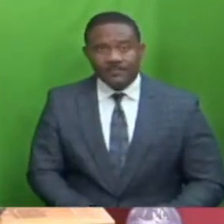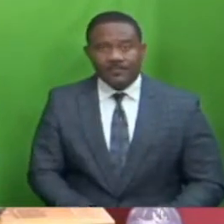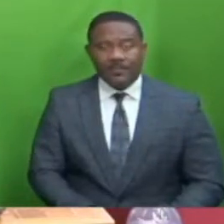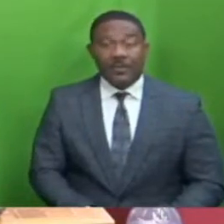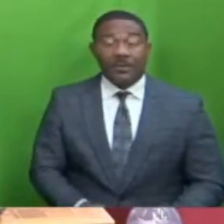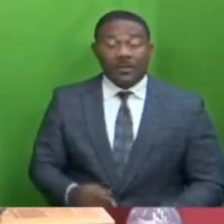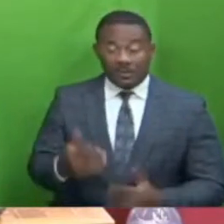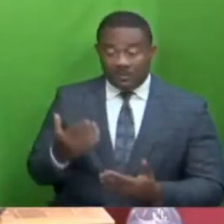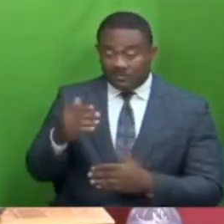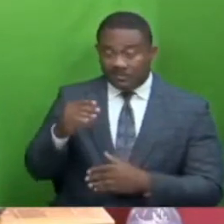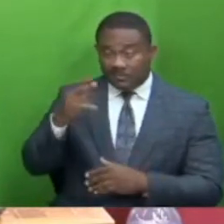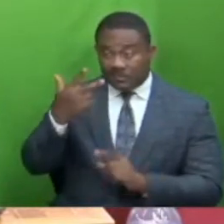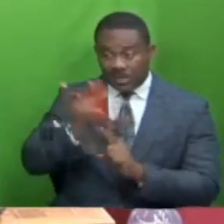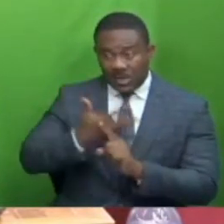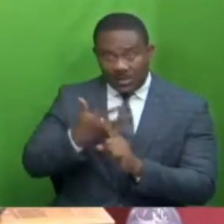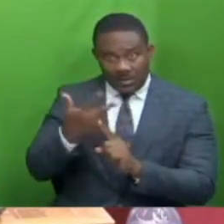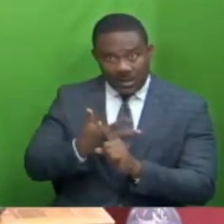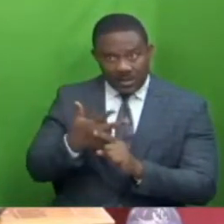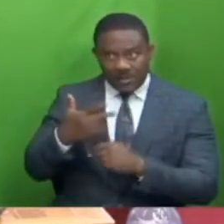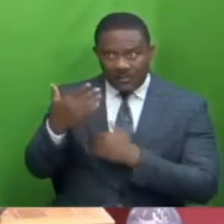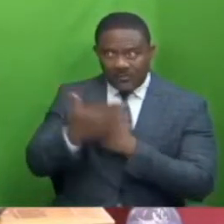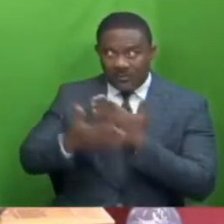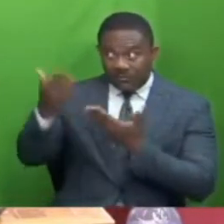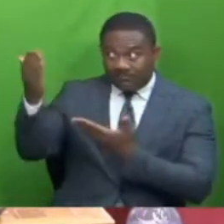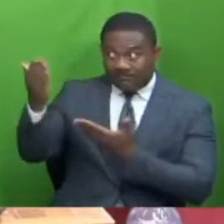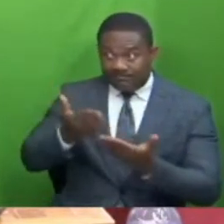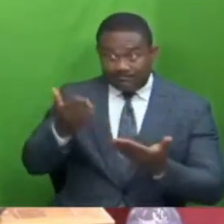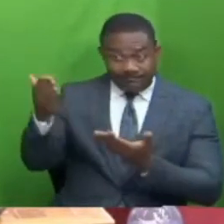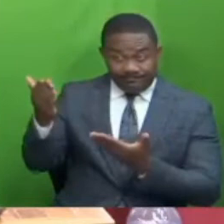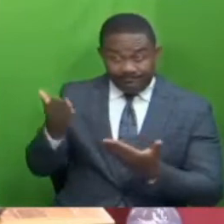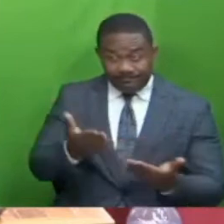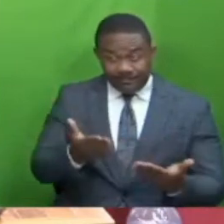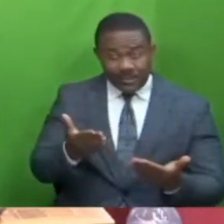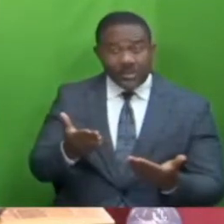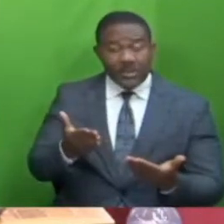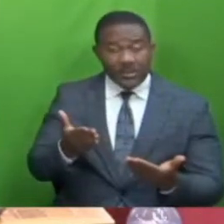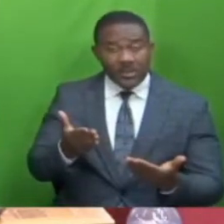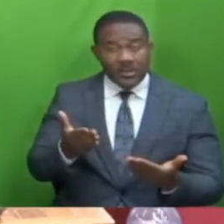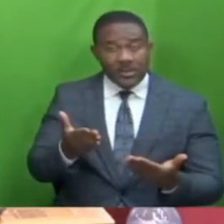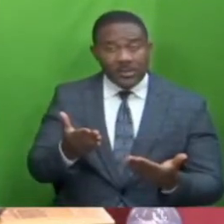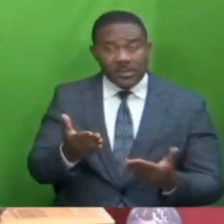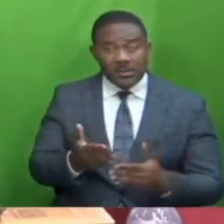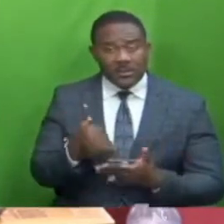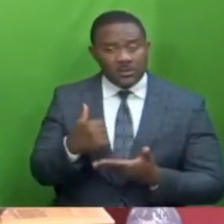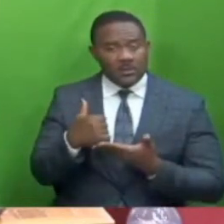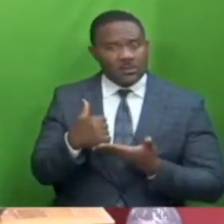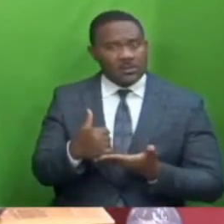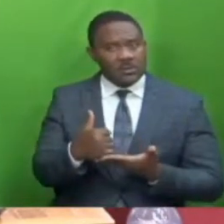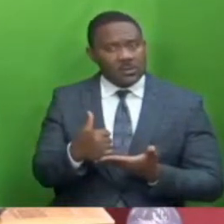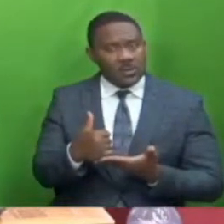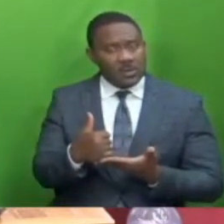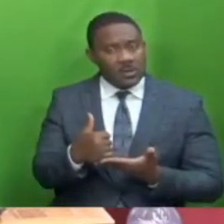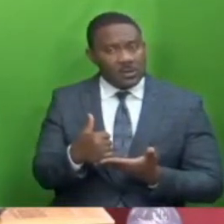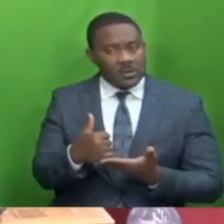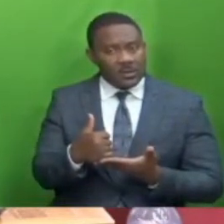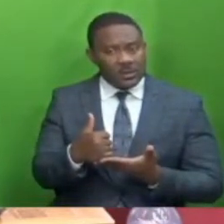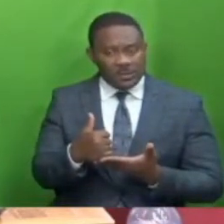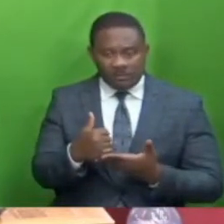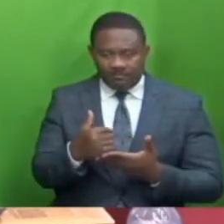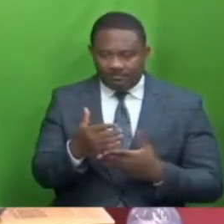of the program. The Bank of Ghana is pursuing enhanced flexible exchange rate policies to help rebuild international